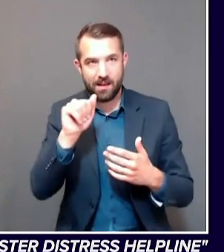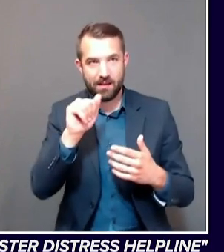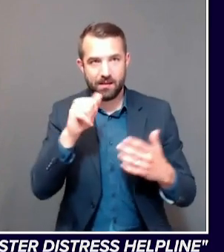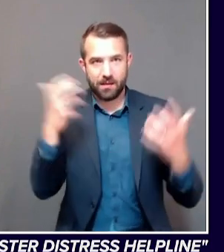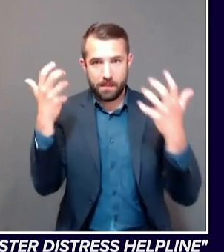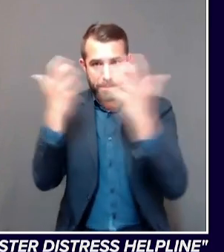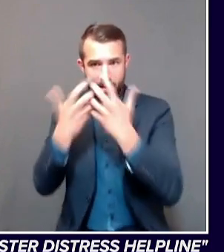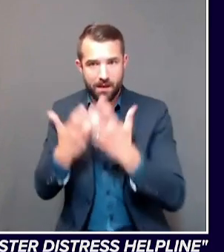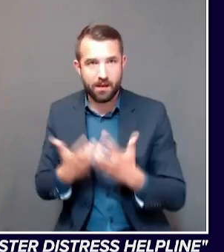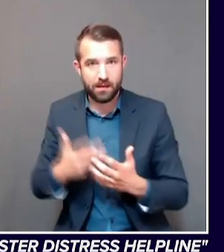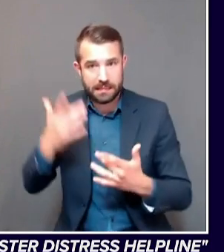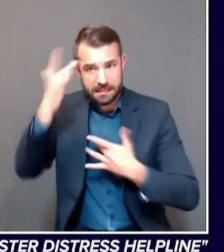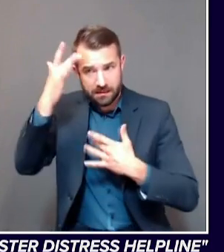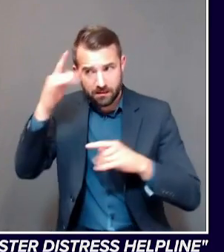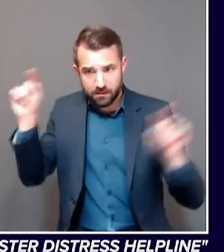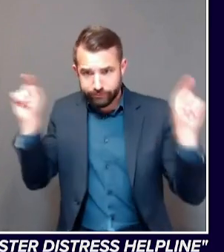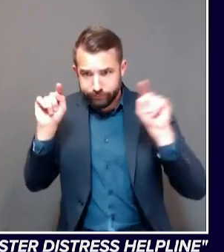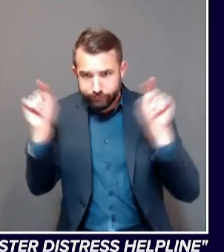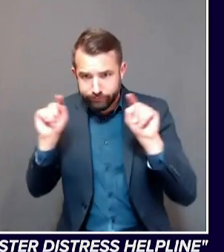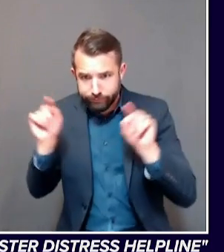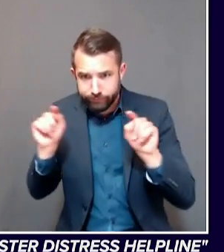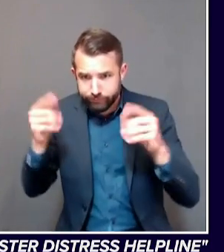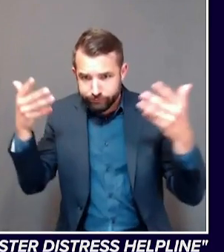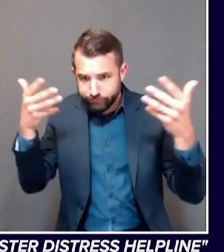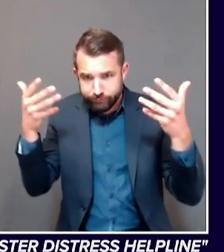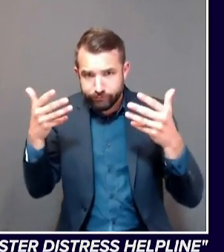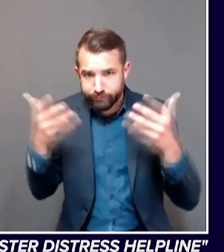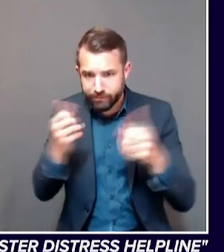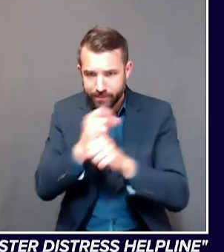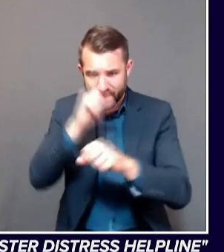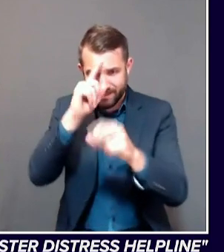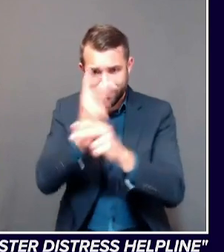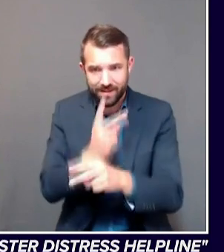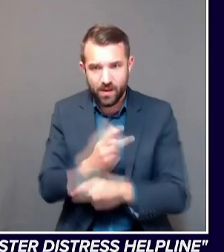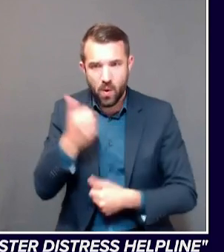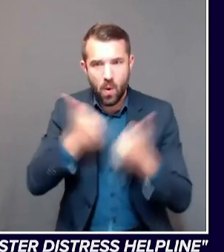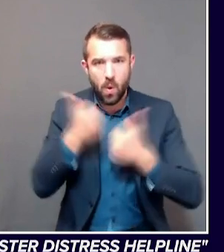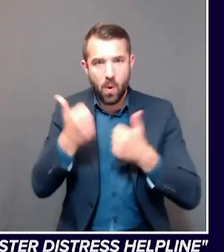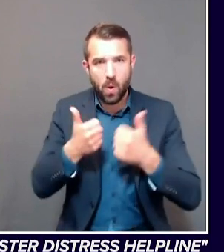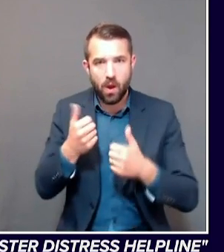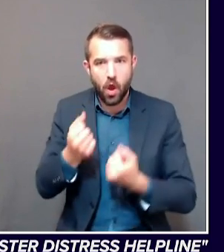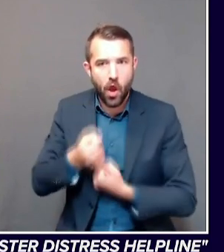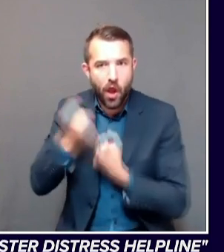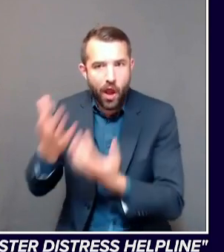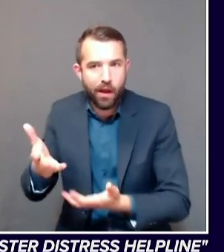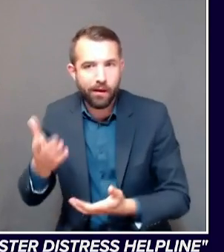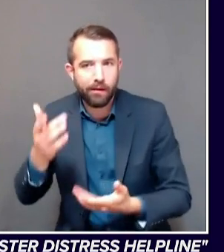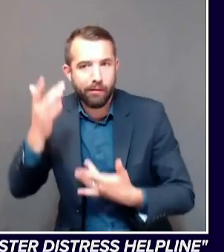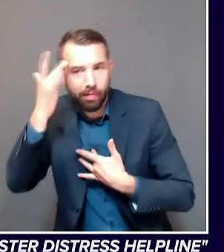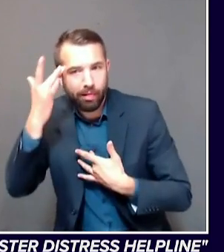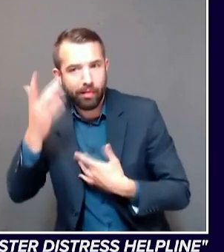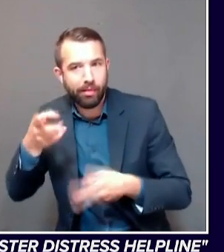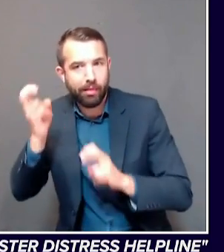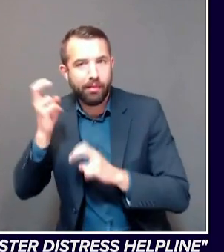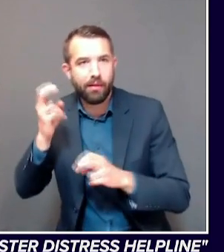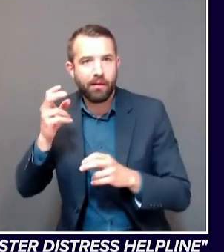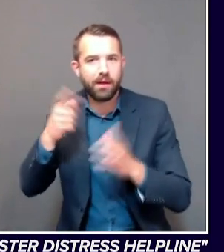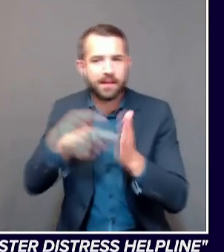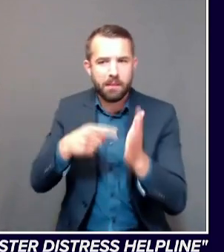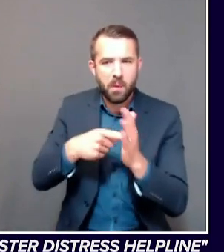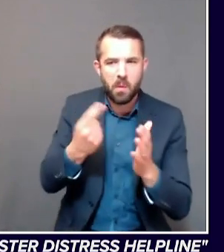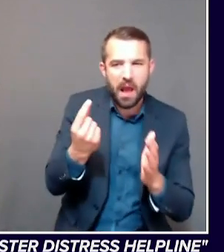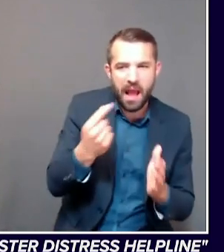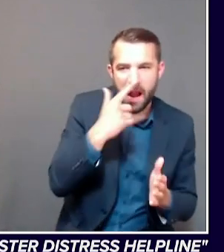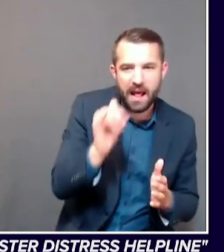are taking a look at the bacteria that were found and then trying to figure out how that matches up with the symptoms that people